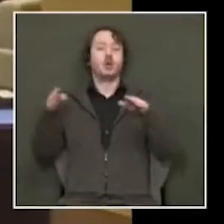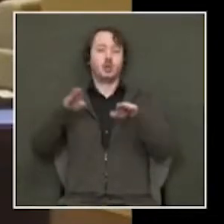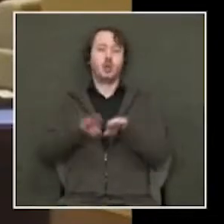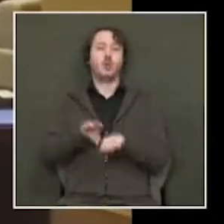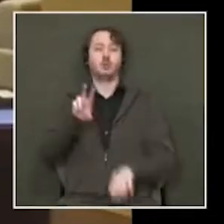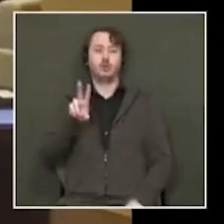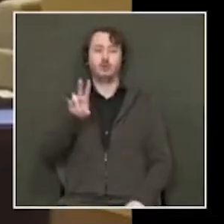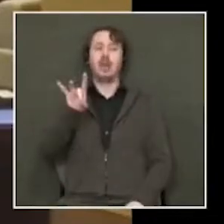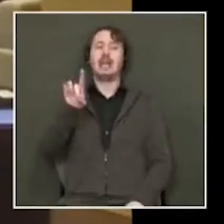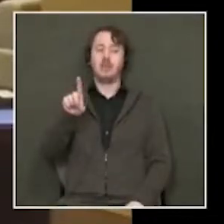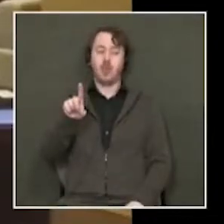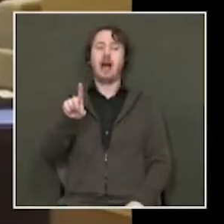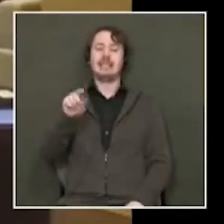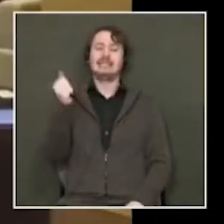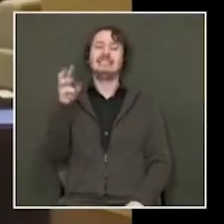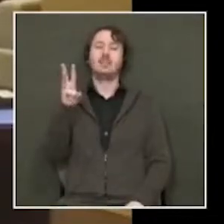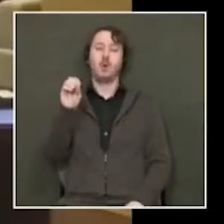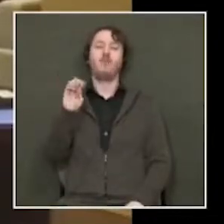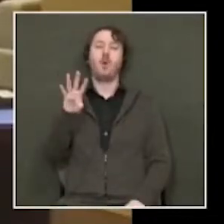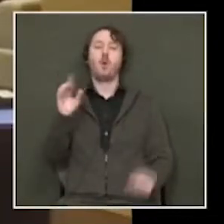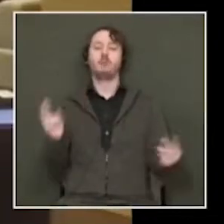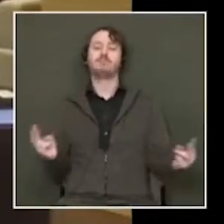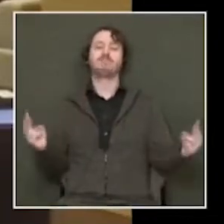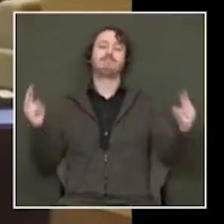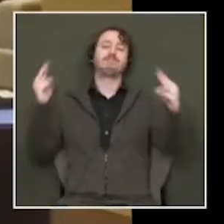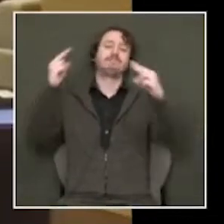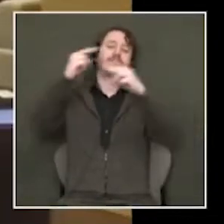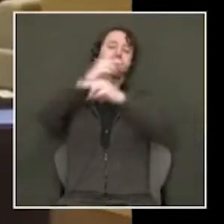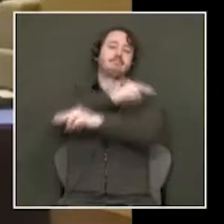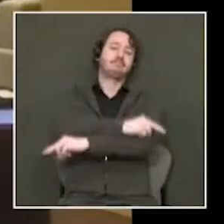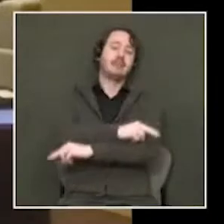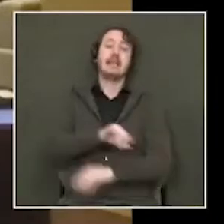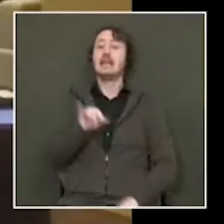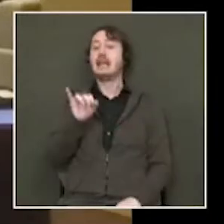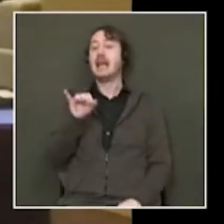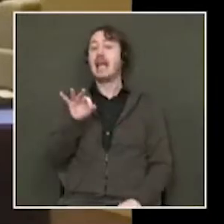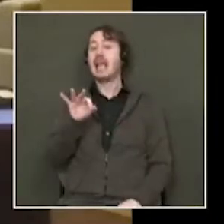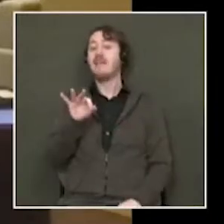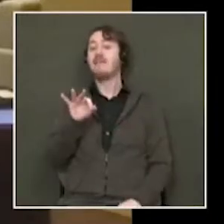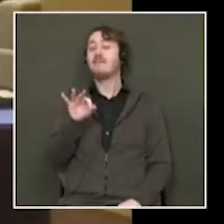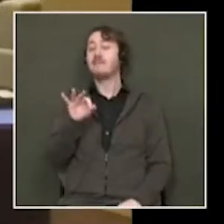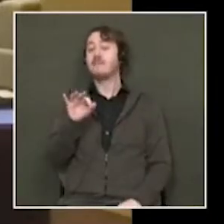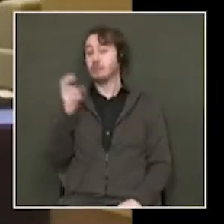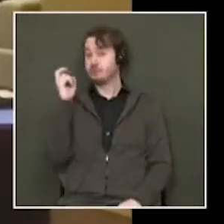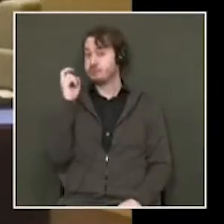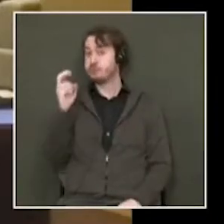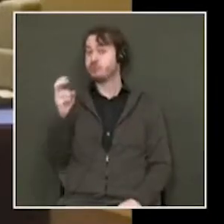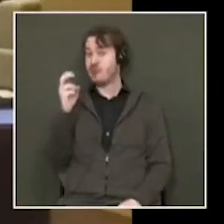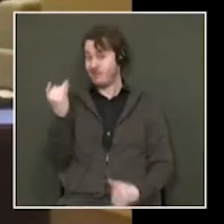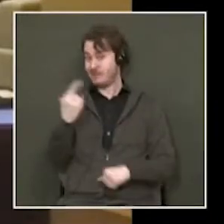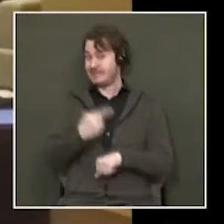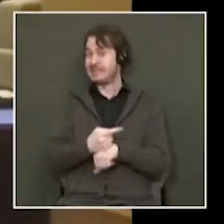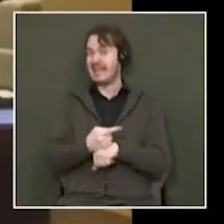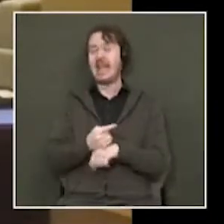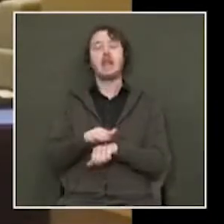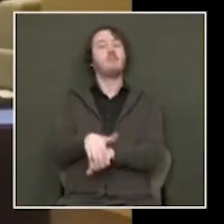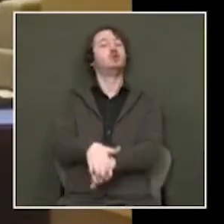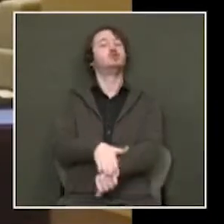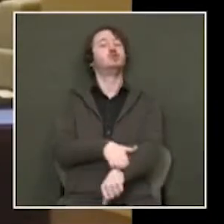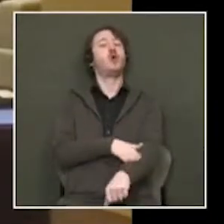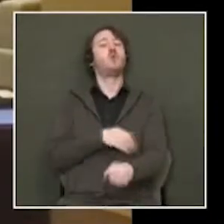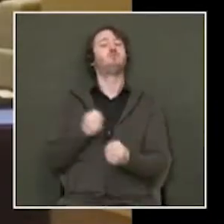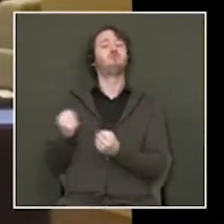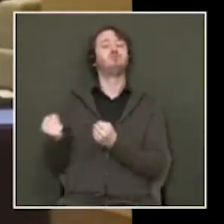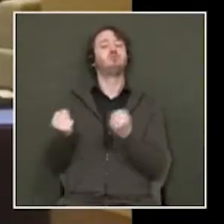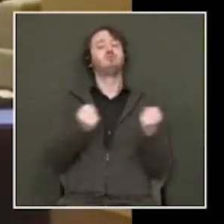281 and 1604 flyover interchange. If you have to travel this morning, make plans now and take it slow. You